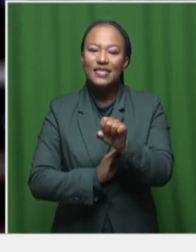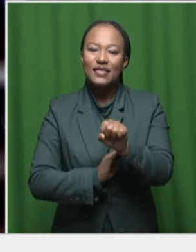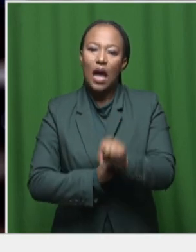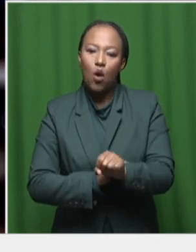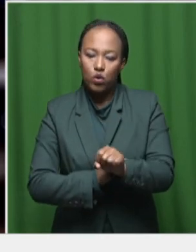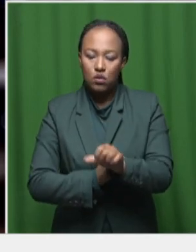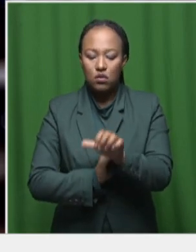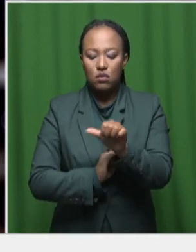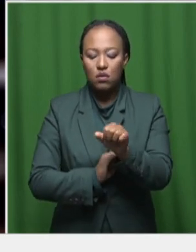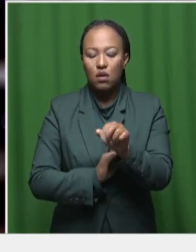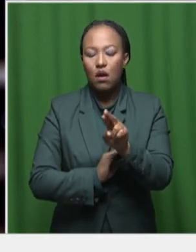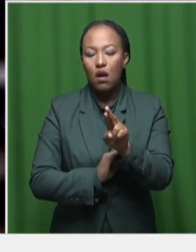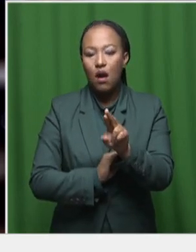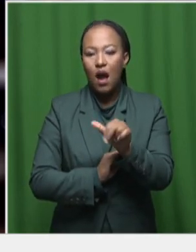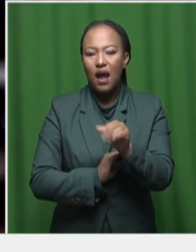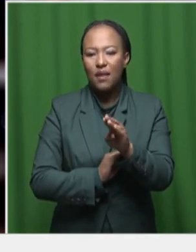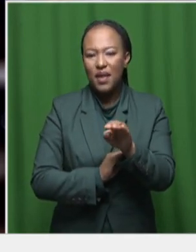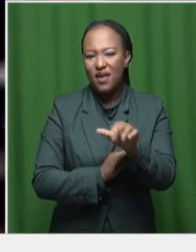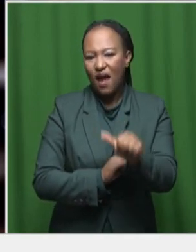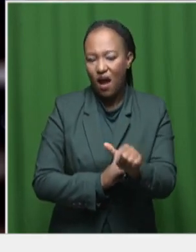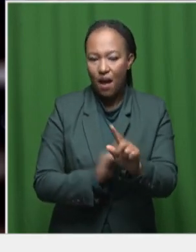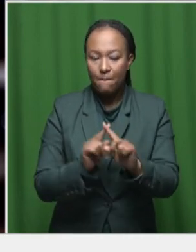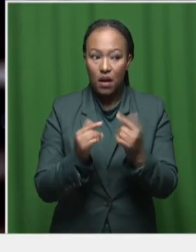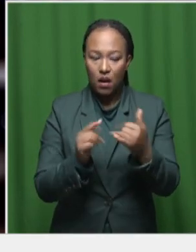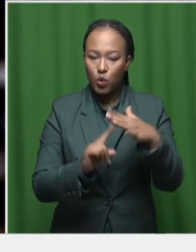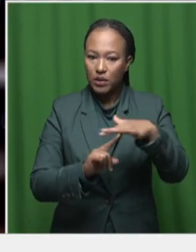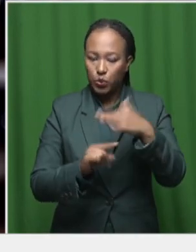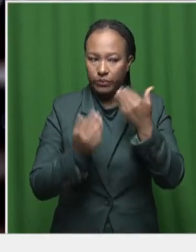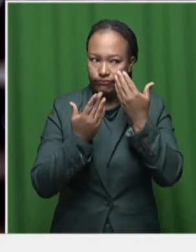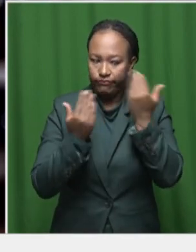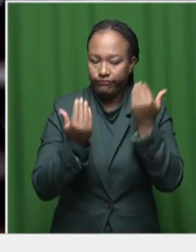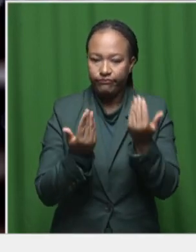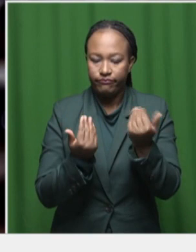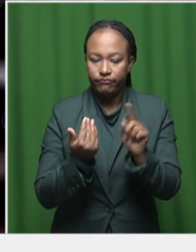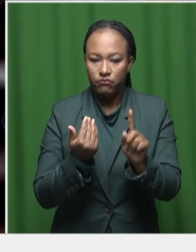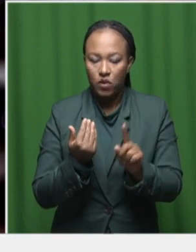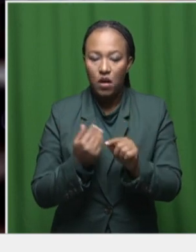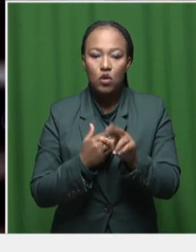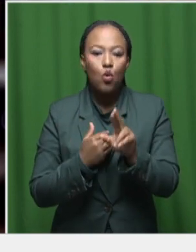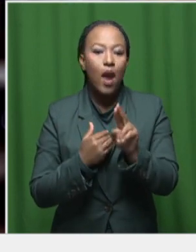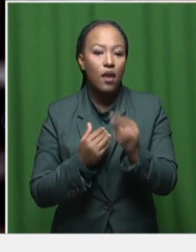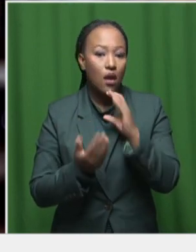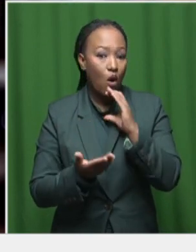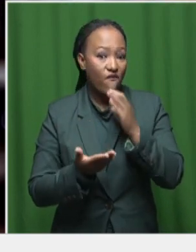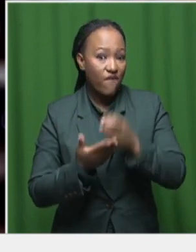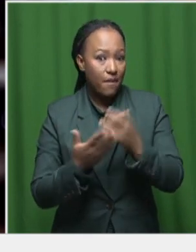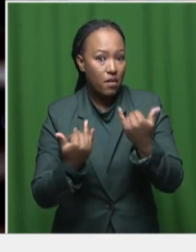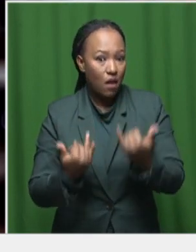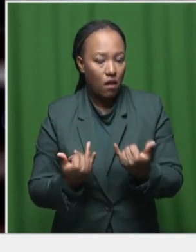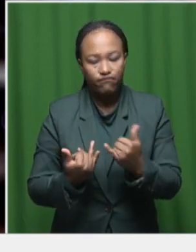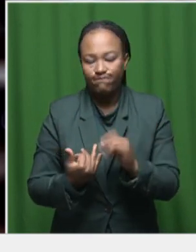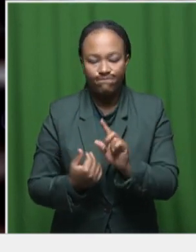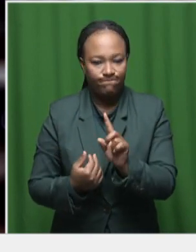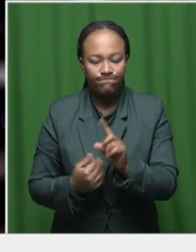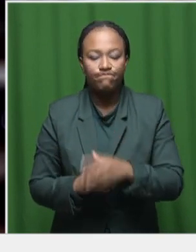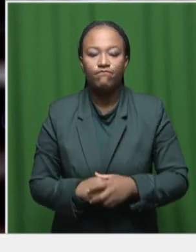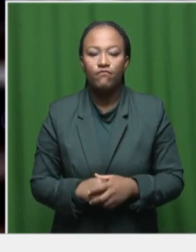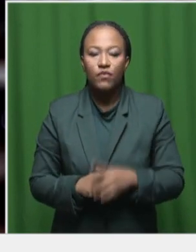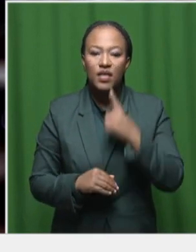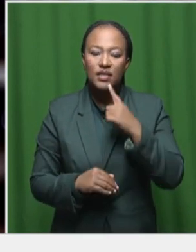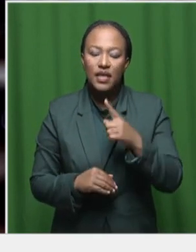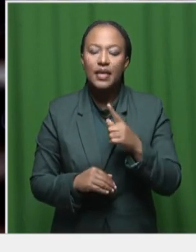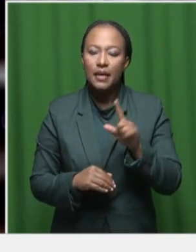given that the situation remains fluid, the UN spokesperson here would not confirm those developments, while emphasizing the need